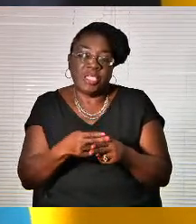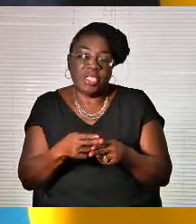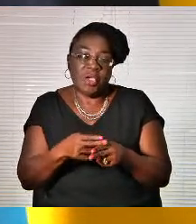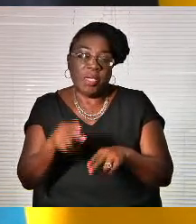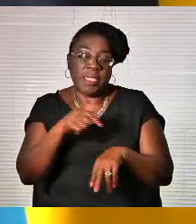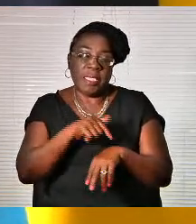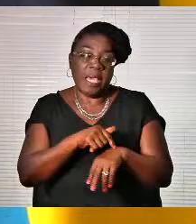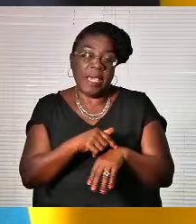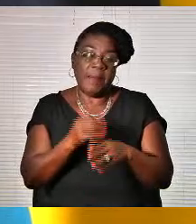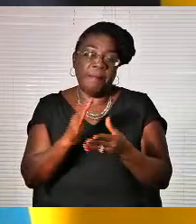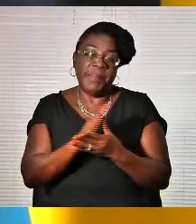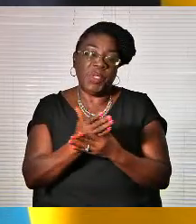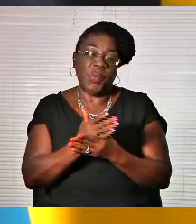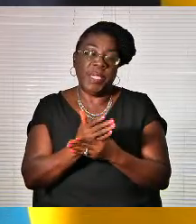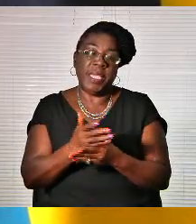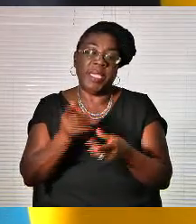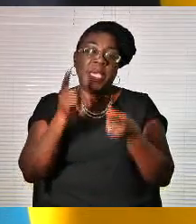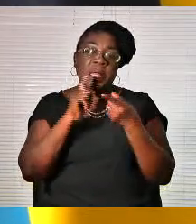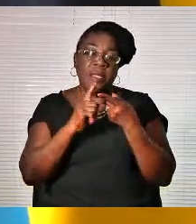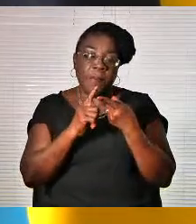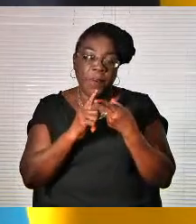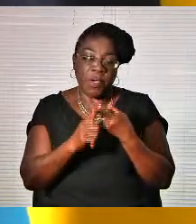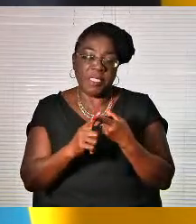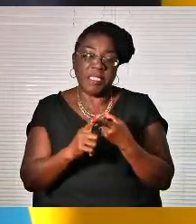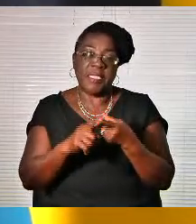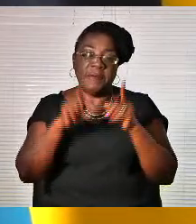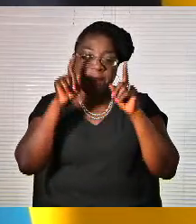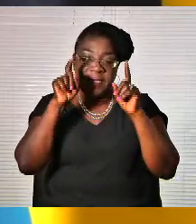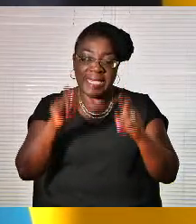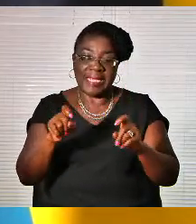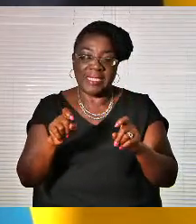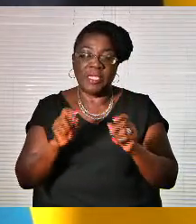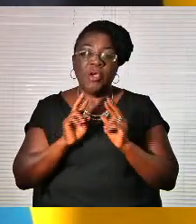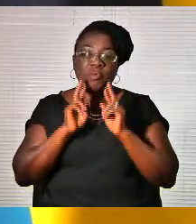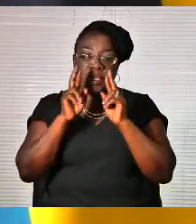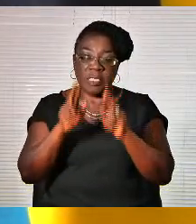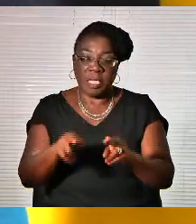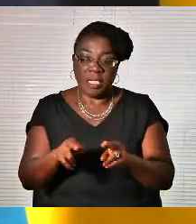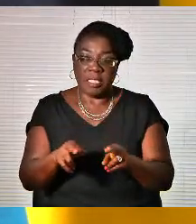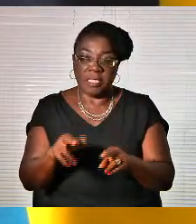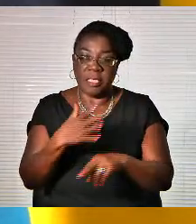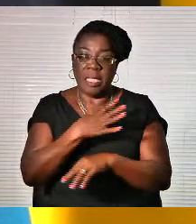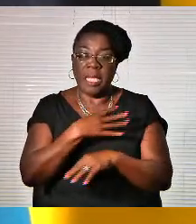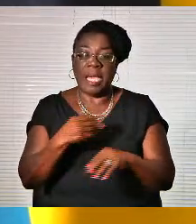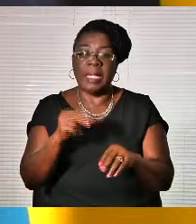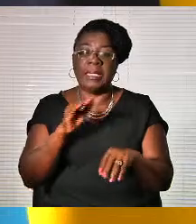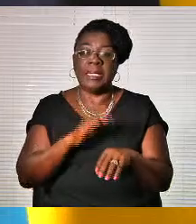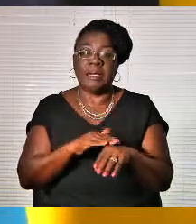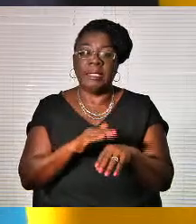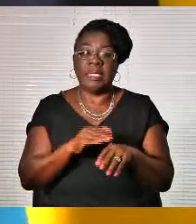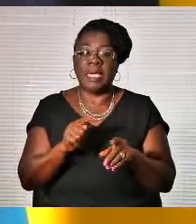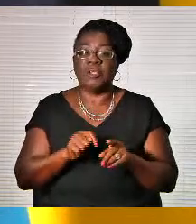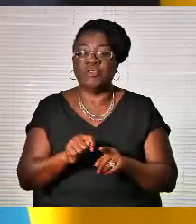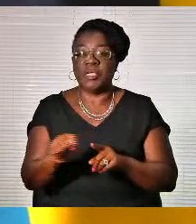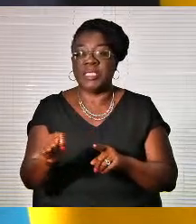test result and notification of a newly diagnosed case. Next